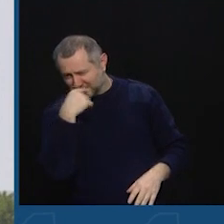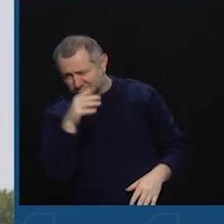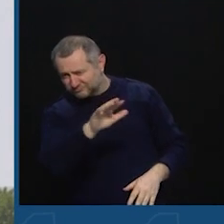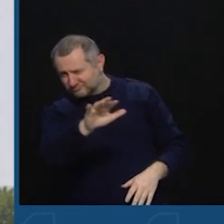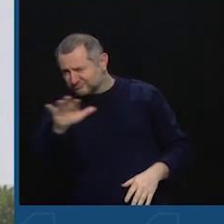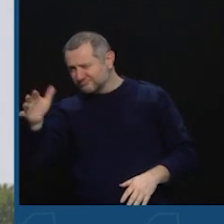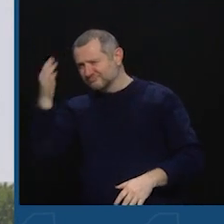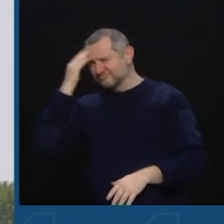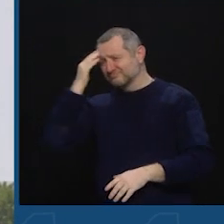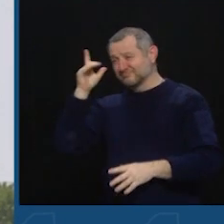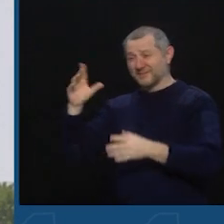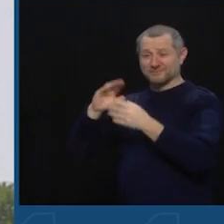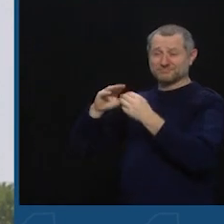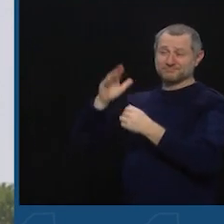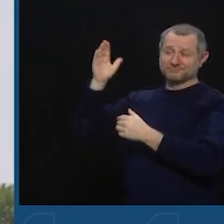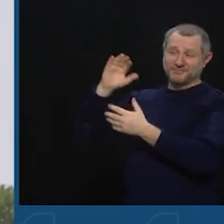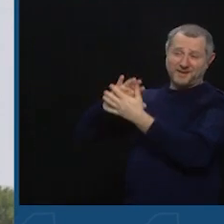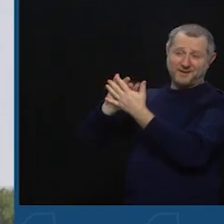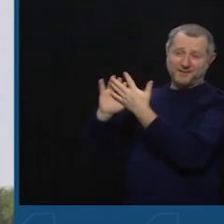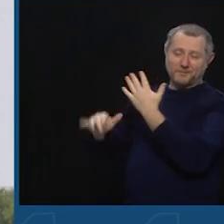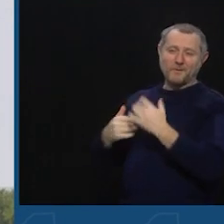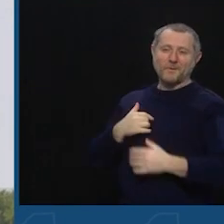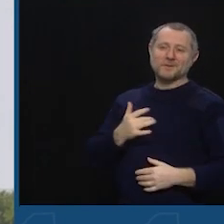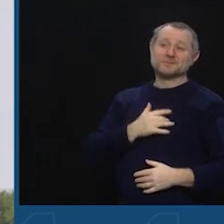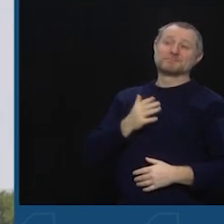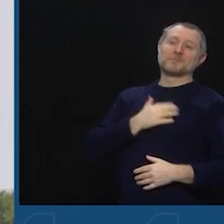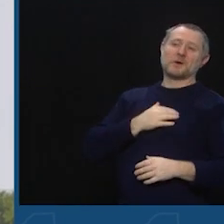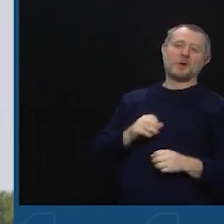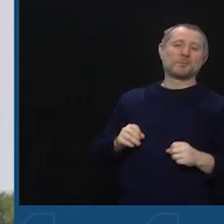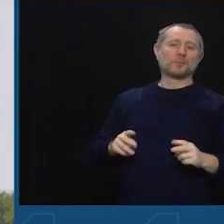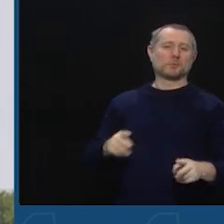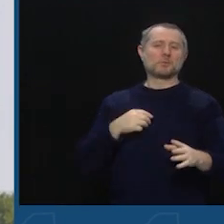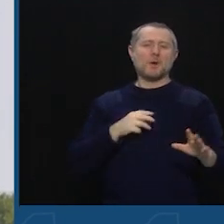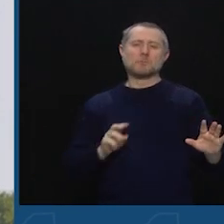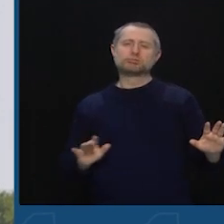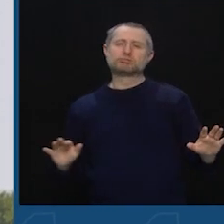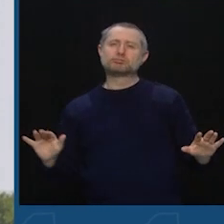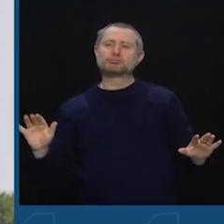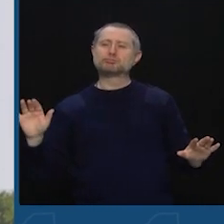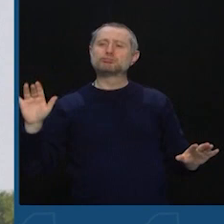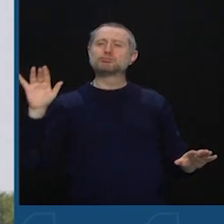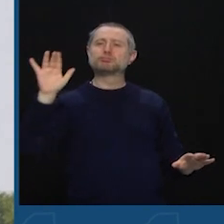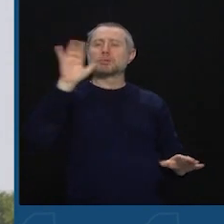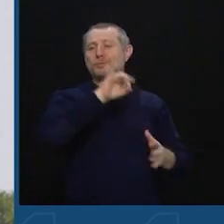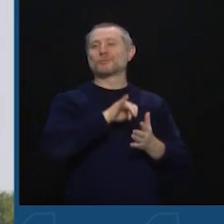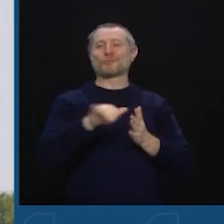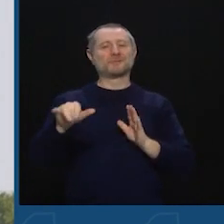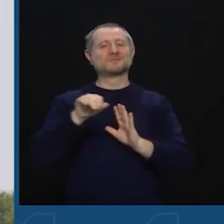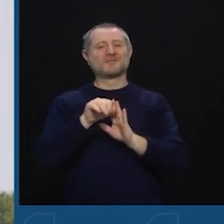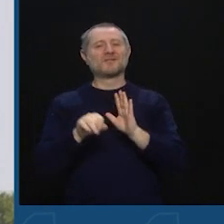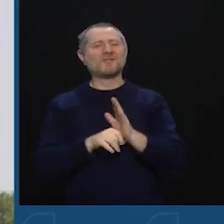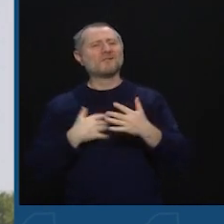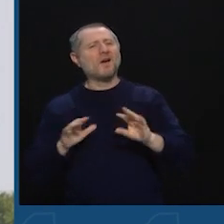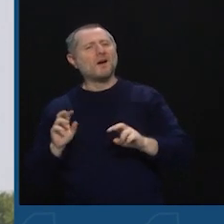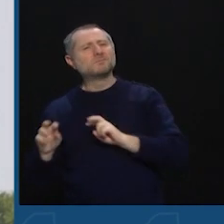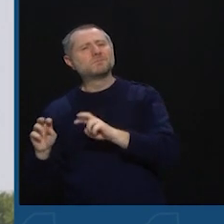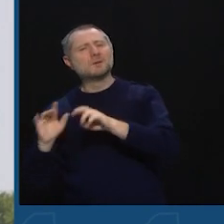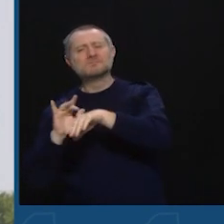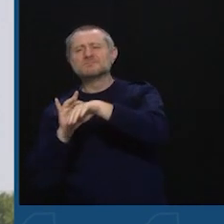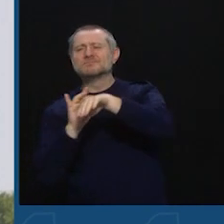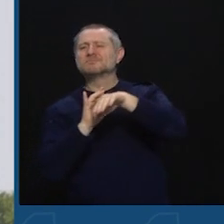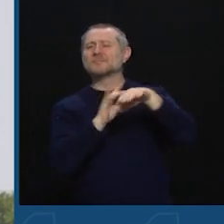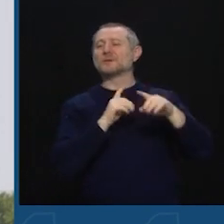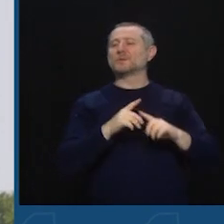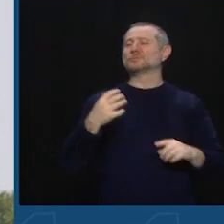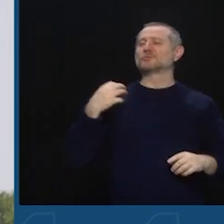had the absolute privilege of traveling to every corner of this state in my capacity as chair of the Regional